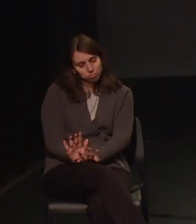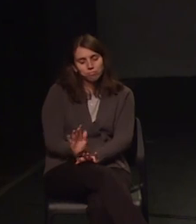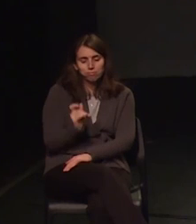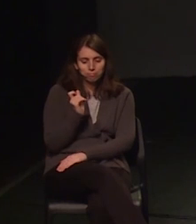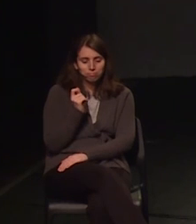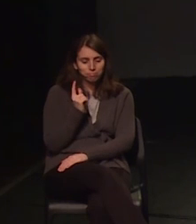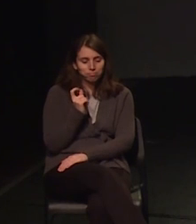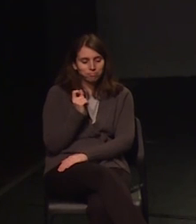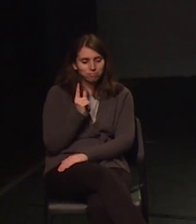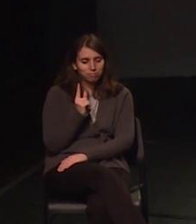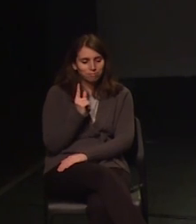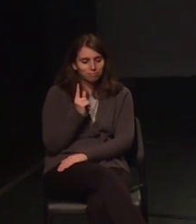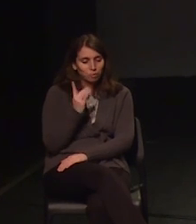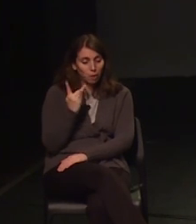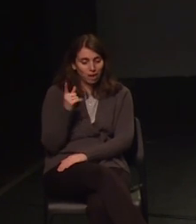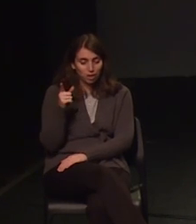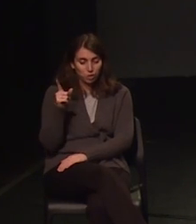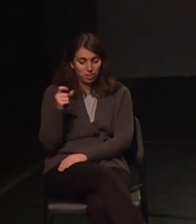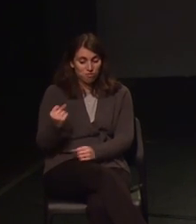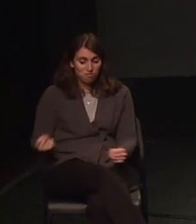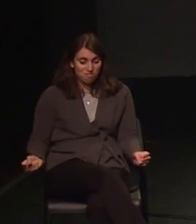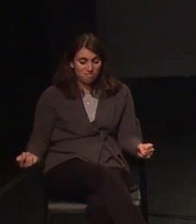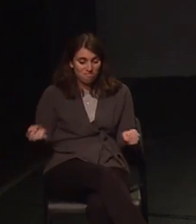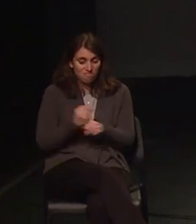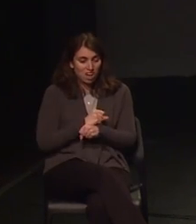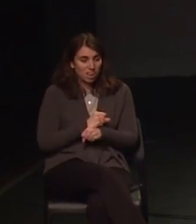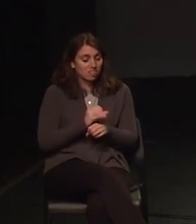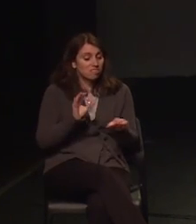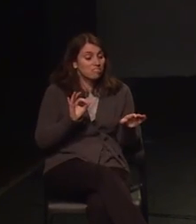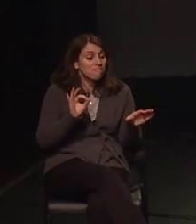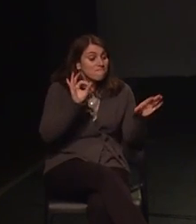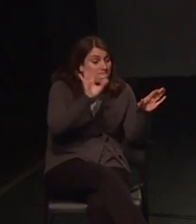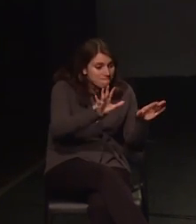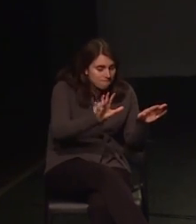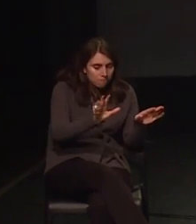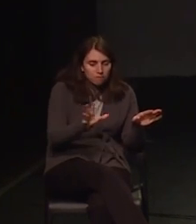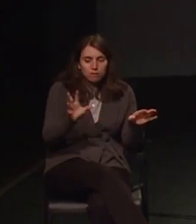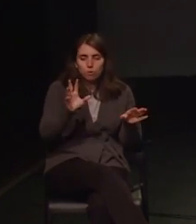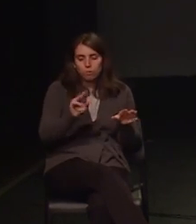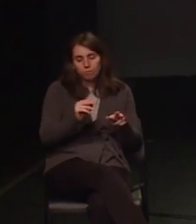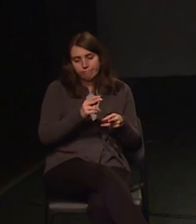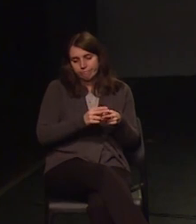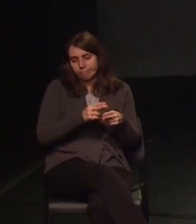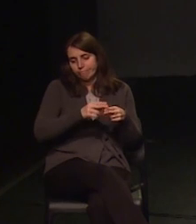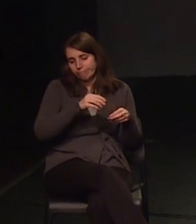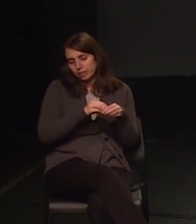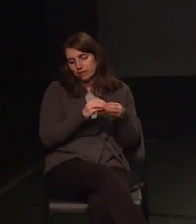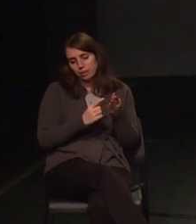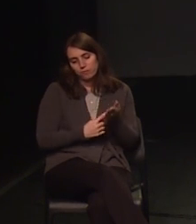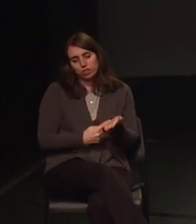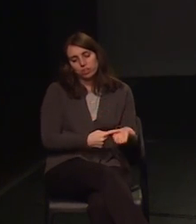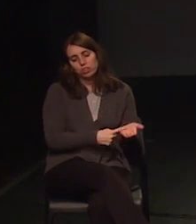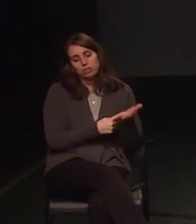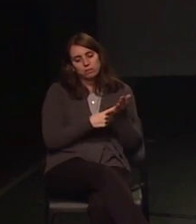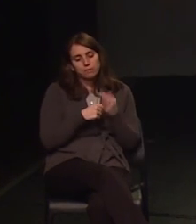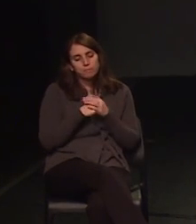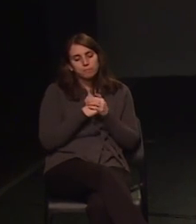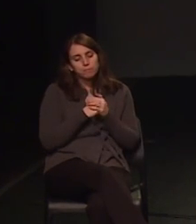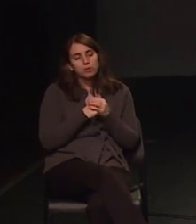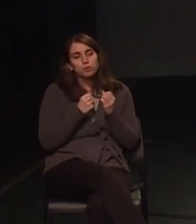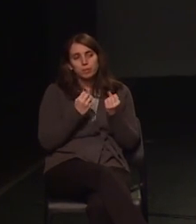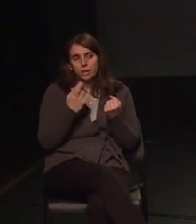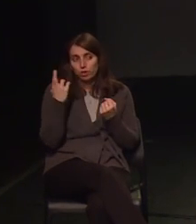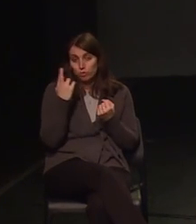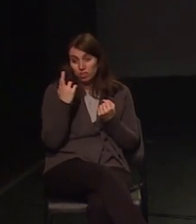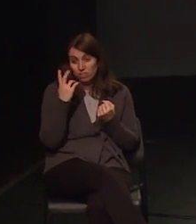in that you have to fight to be in the conversation. So I think that a lot of the reasons why this